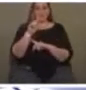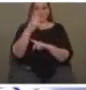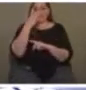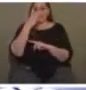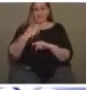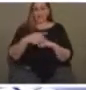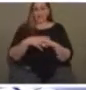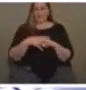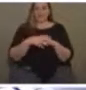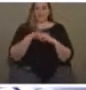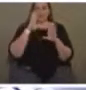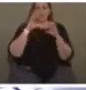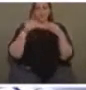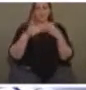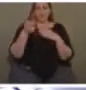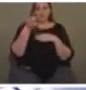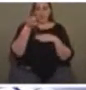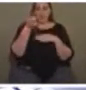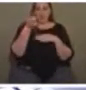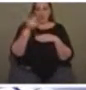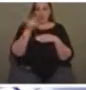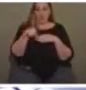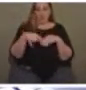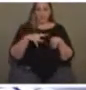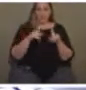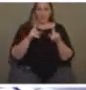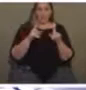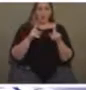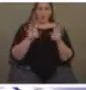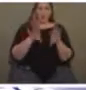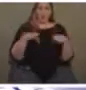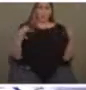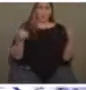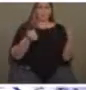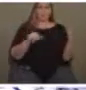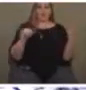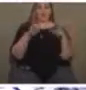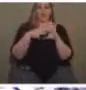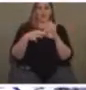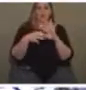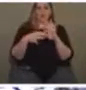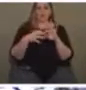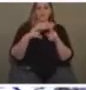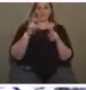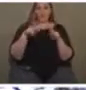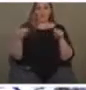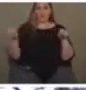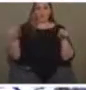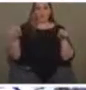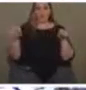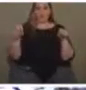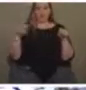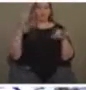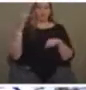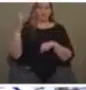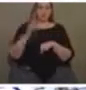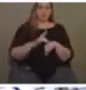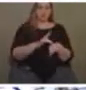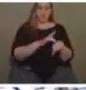So I'll focus a little bit on that, but I certainly am open to any other comments from the rest of the panel, because we'll touch on a variety of